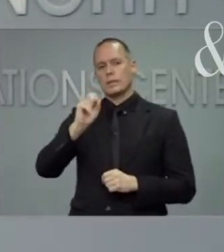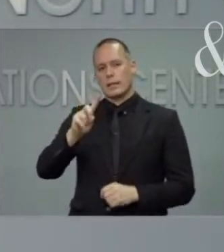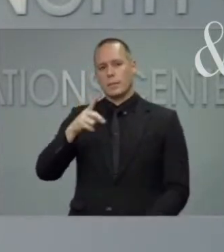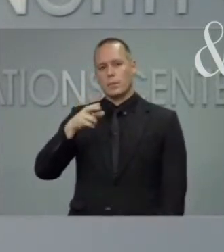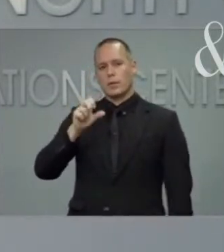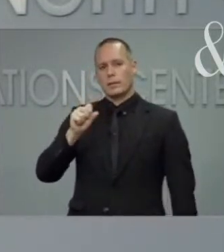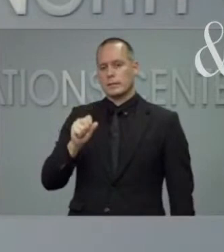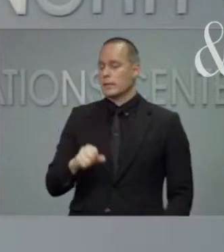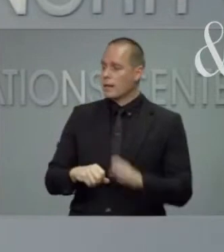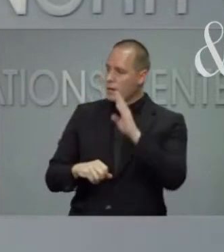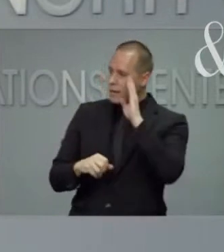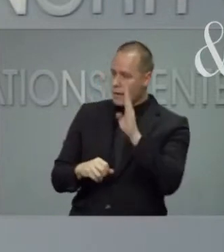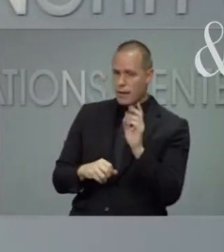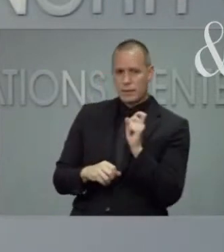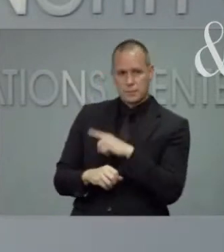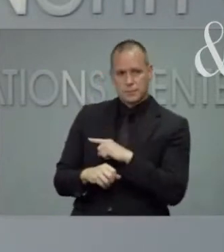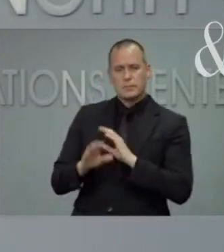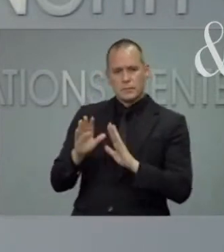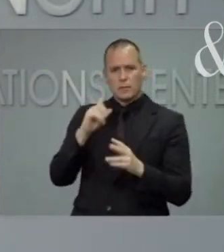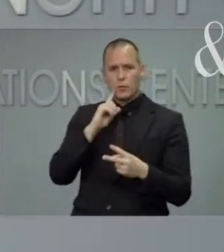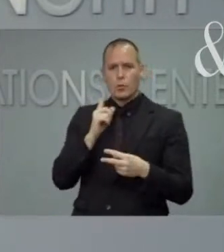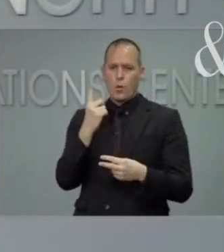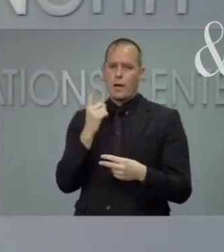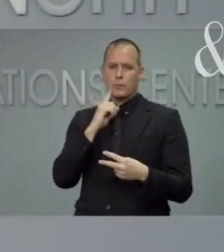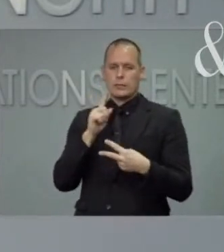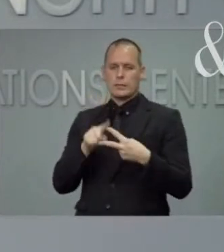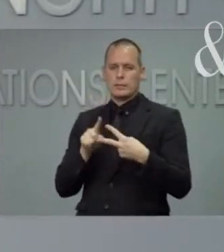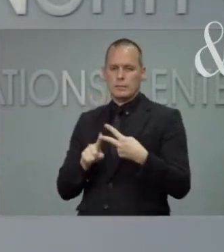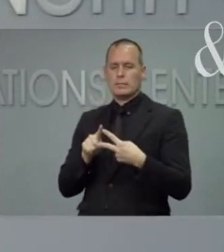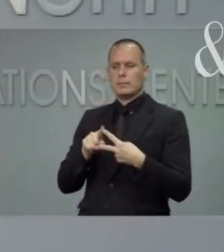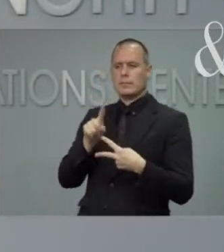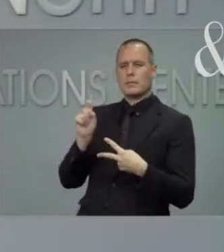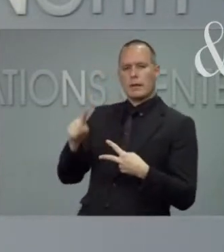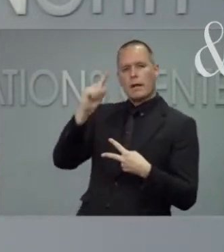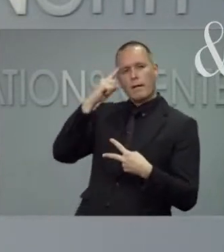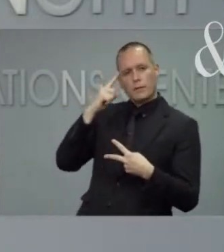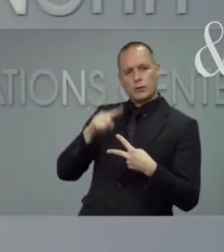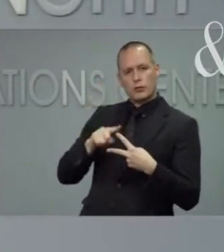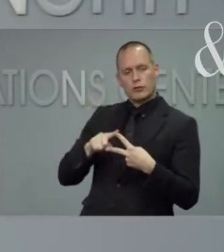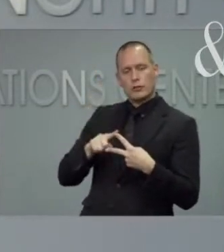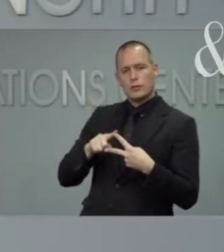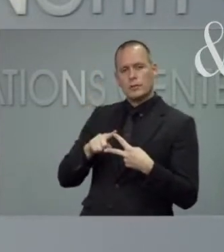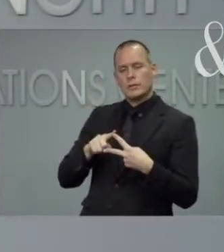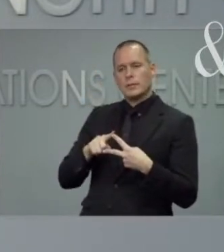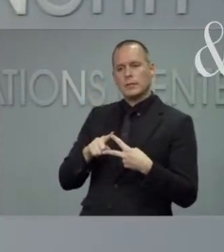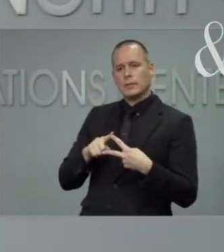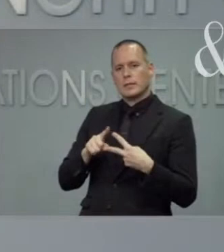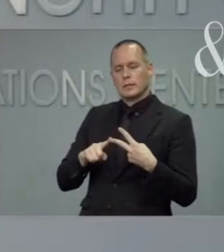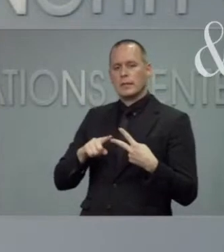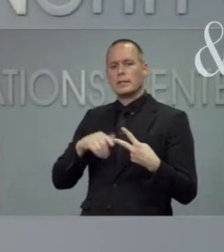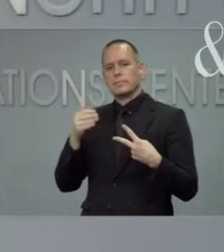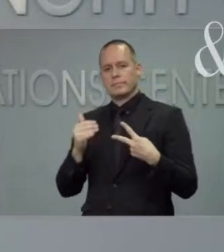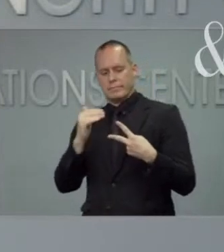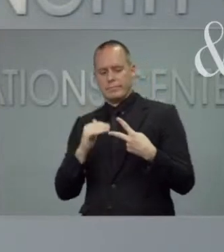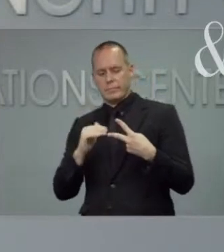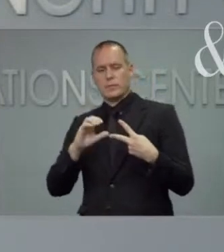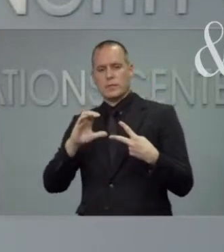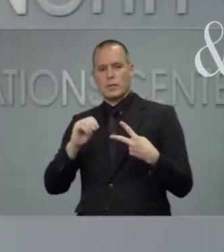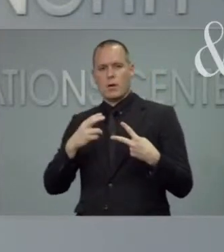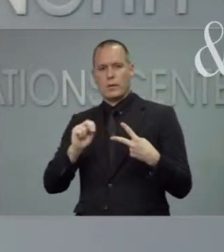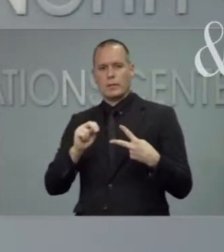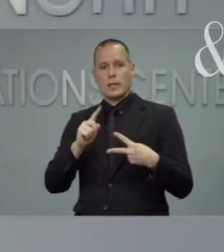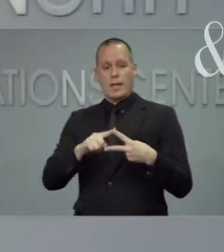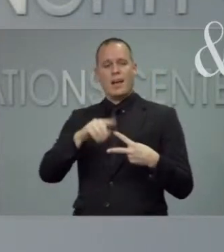Hi, Governor. Hi, Dr. Cohen. I had one for each of you. I'll ask the first one to Governor Cooper. We know that Krispy Kreme